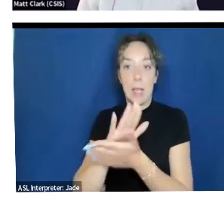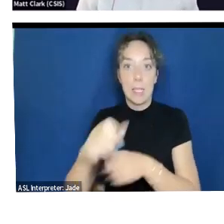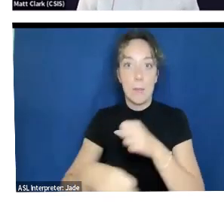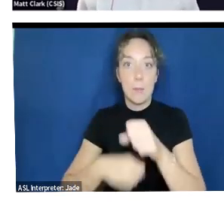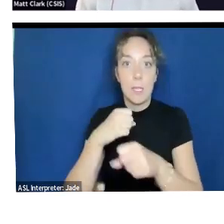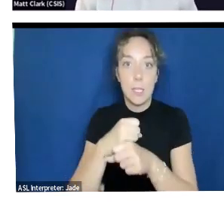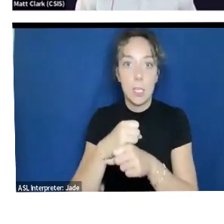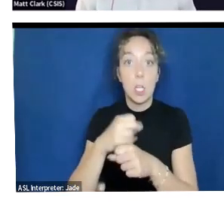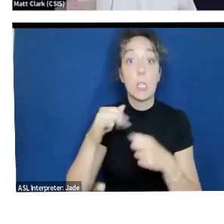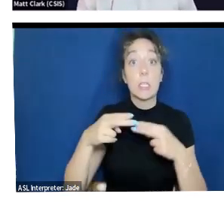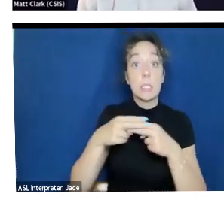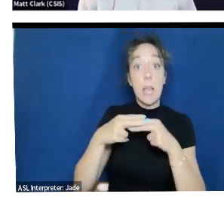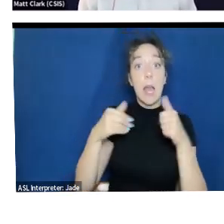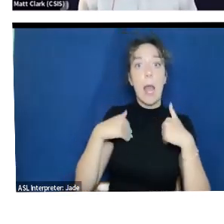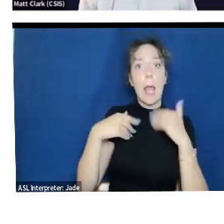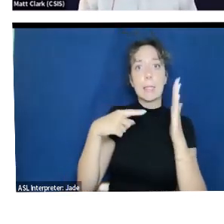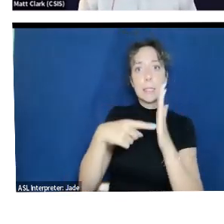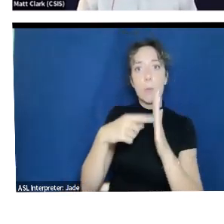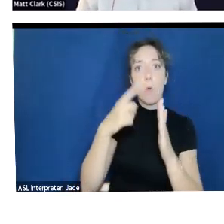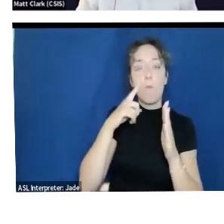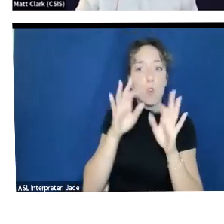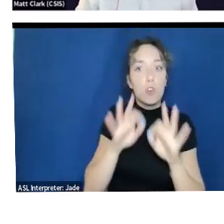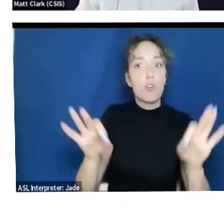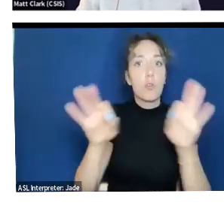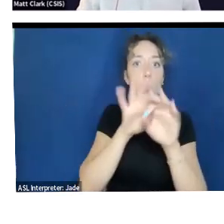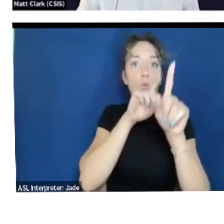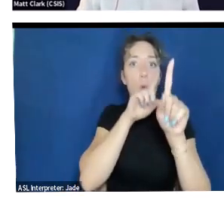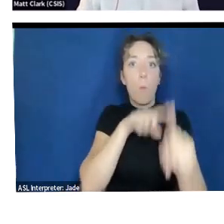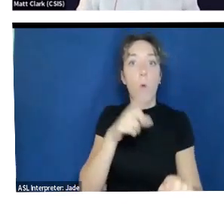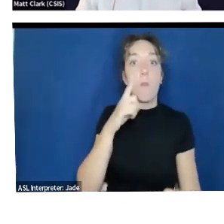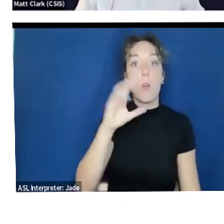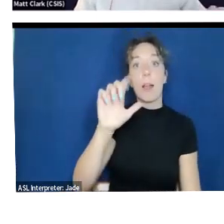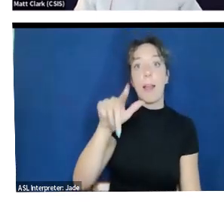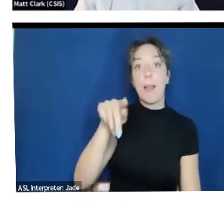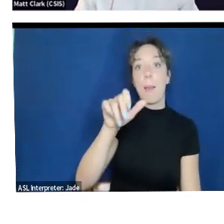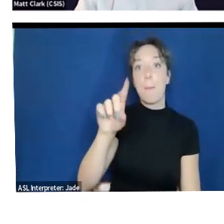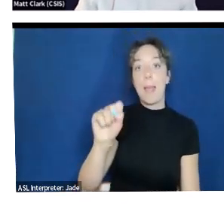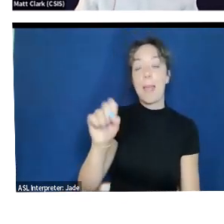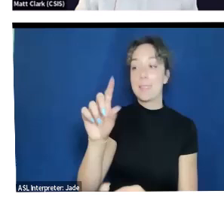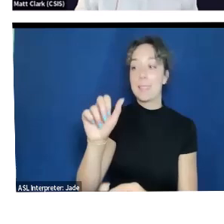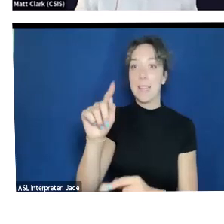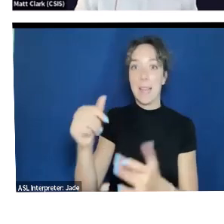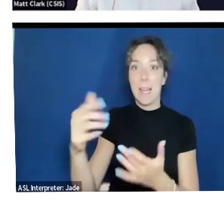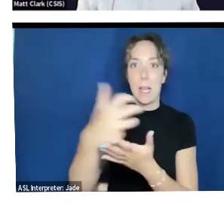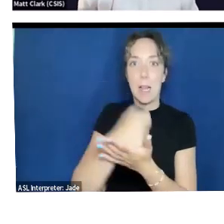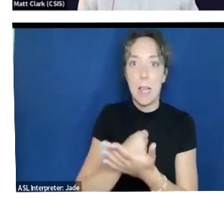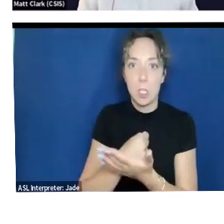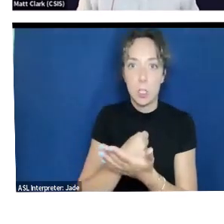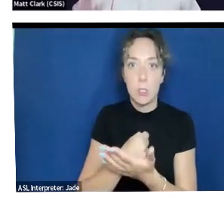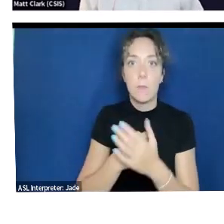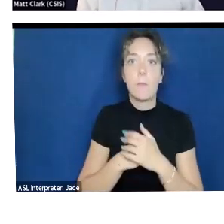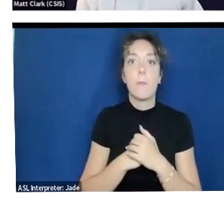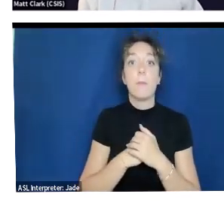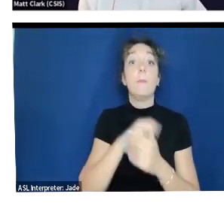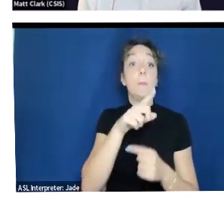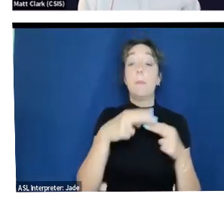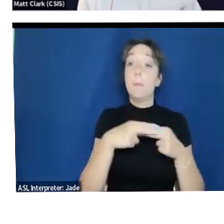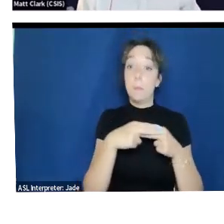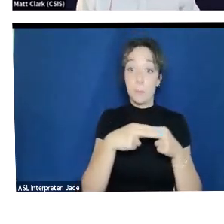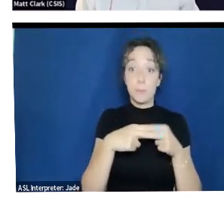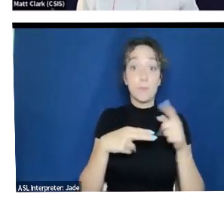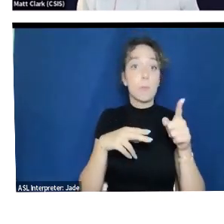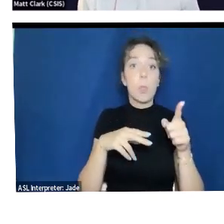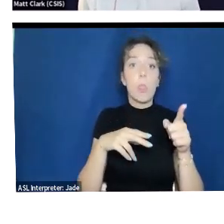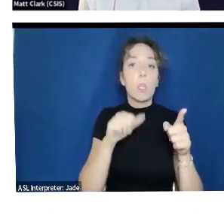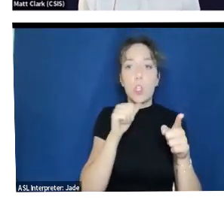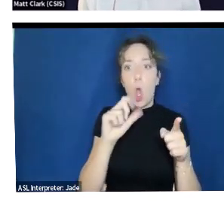site and district level staff that we recommend that you include in the reports review process for each of them. This slide is not meant to be exhaustive.